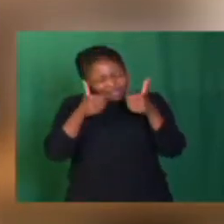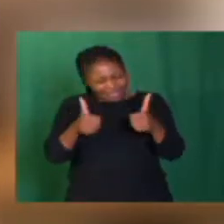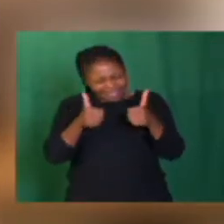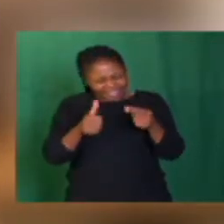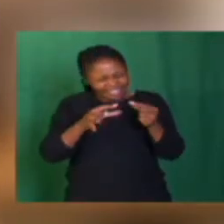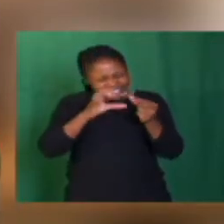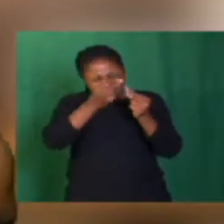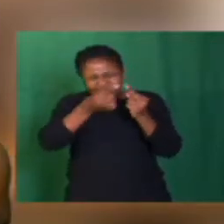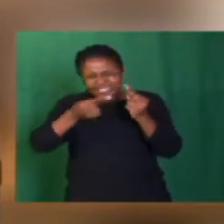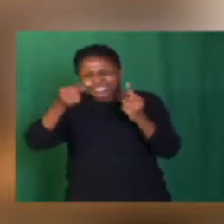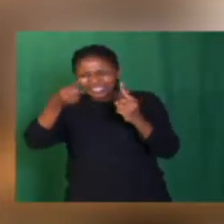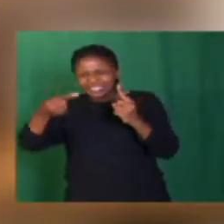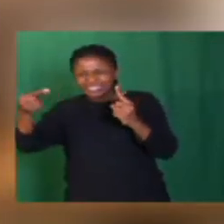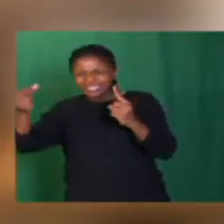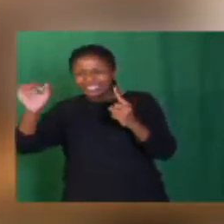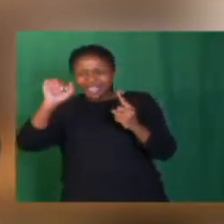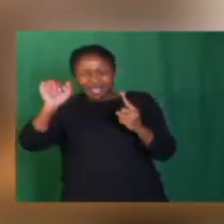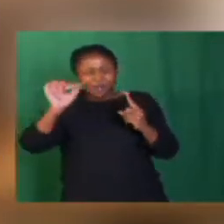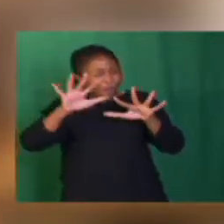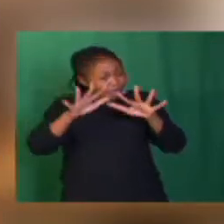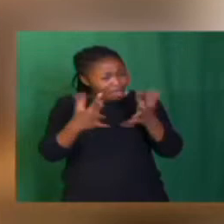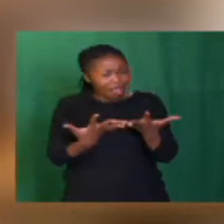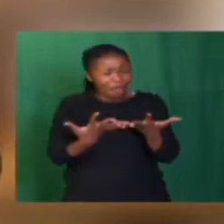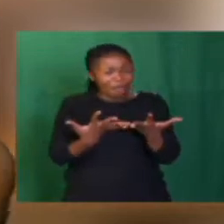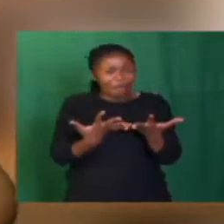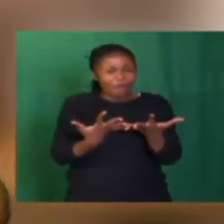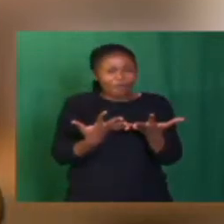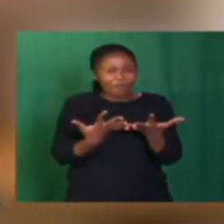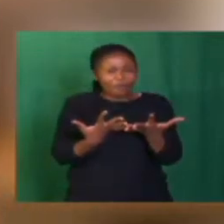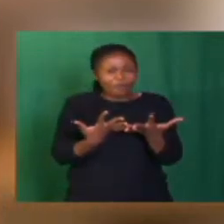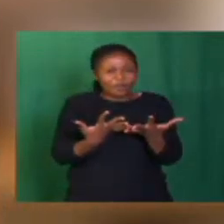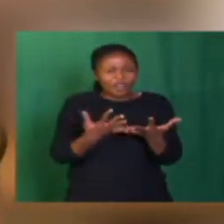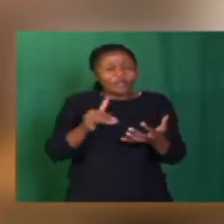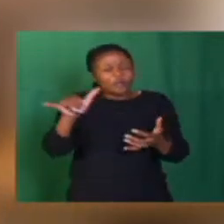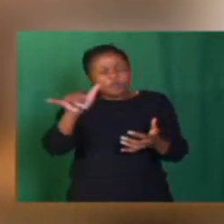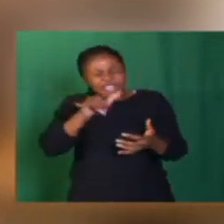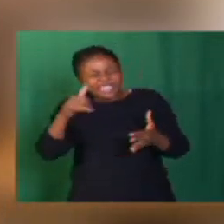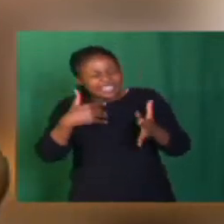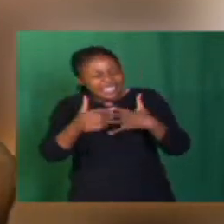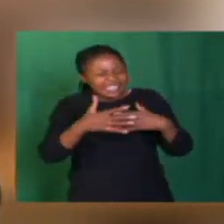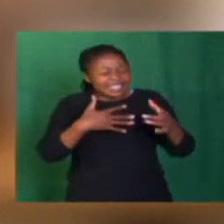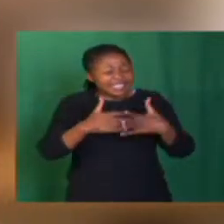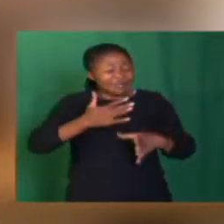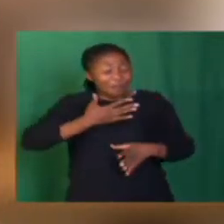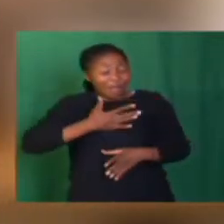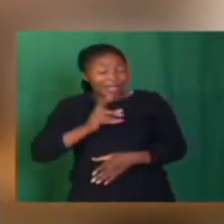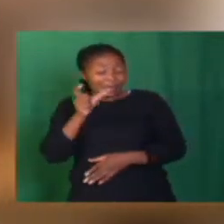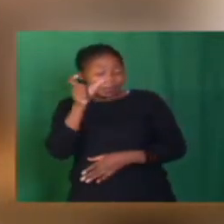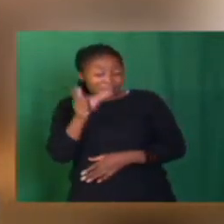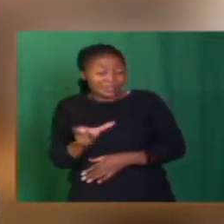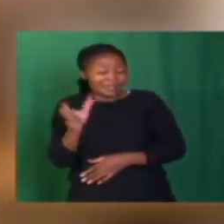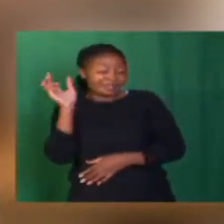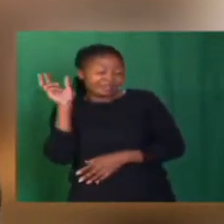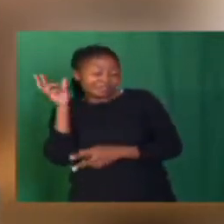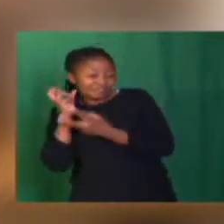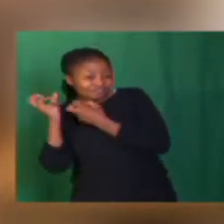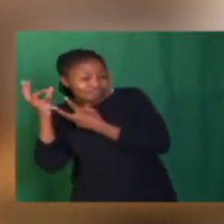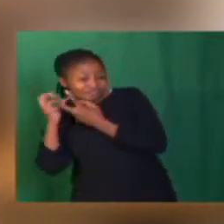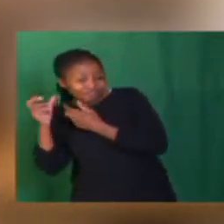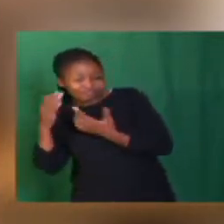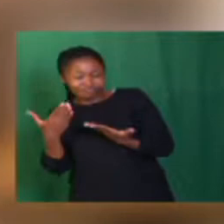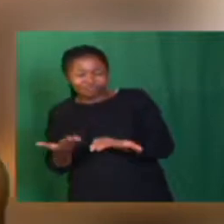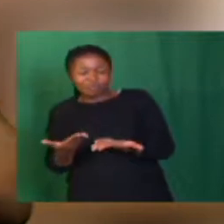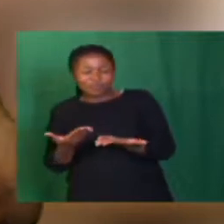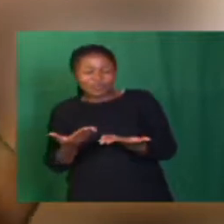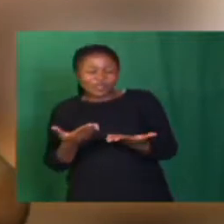What effect am I trying to have to the person who is listening to me? What is this person who is listening to me going to get the